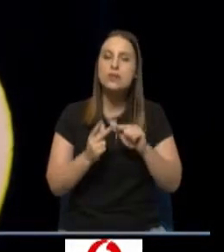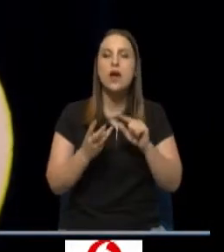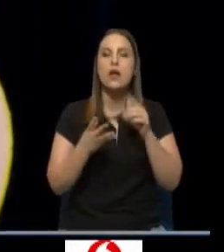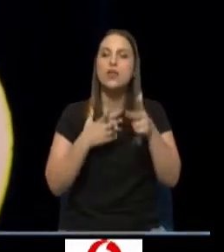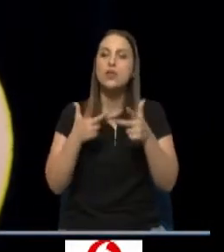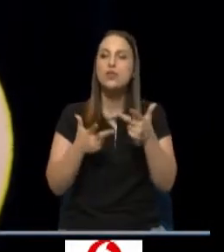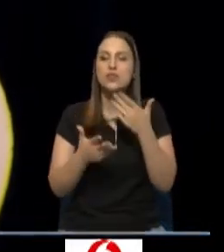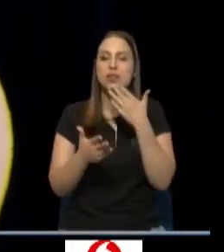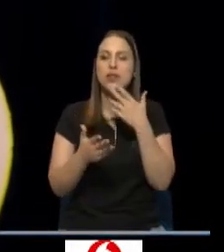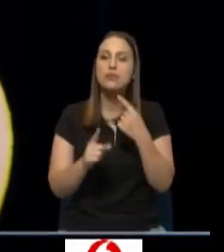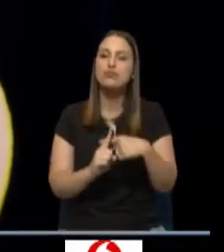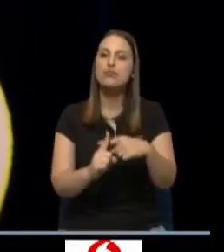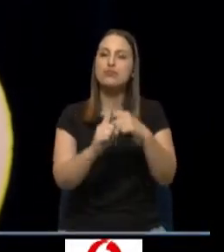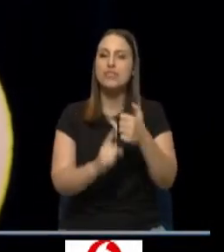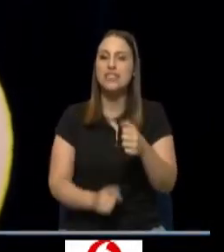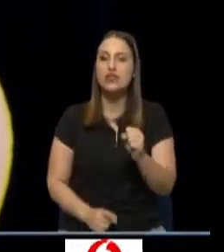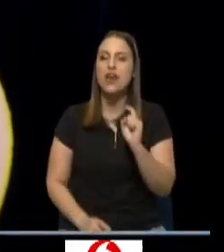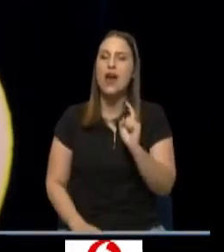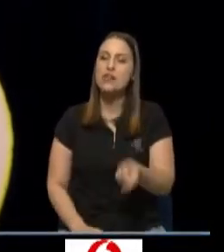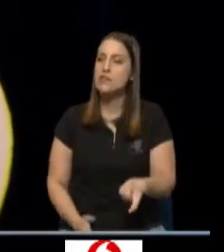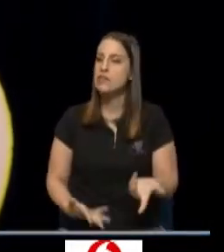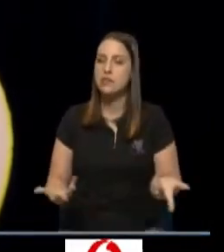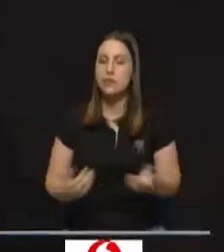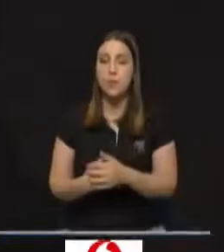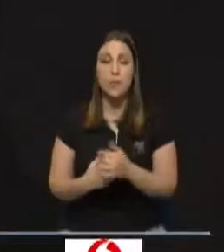education, industry.